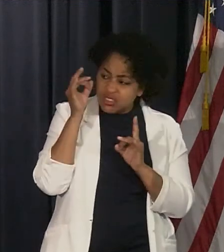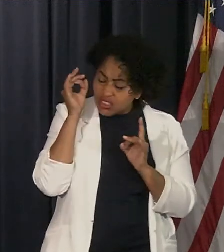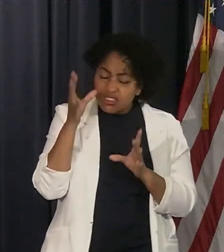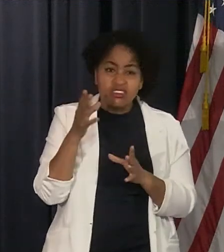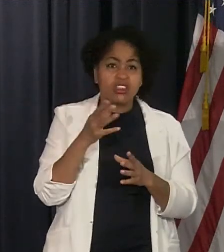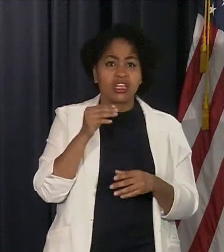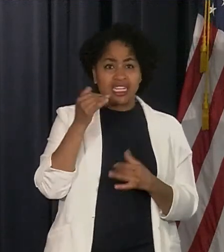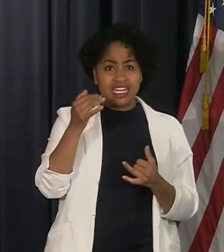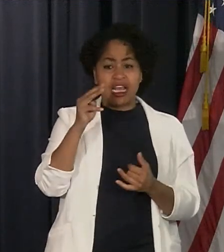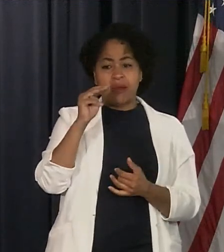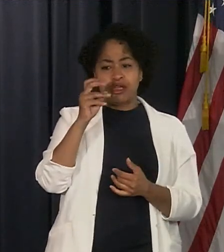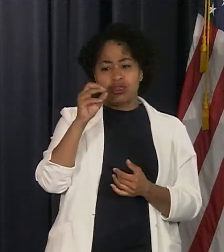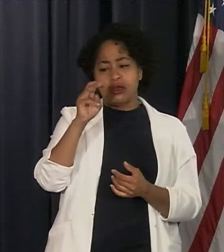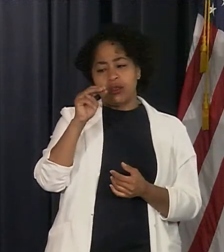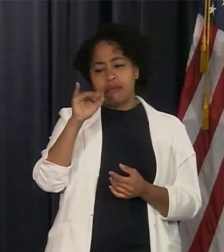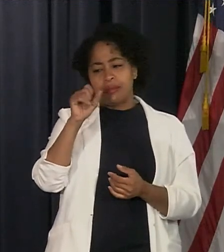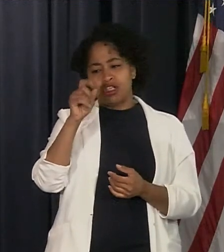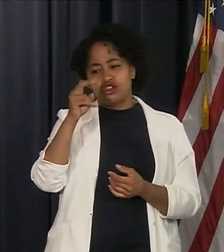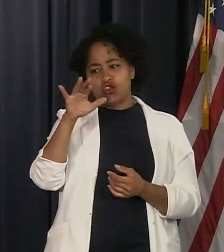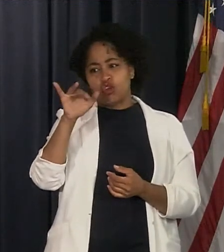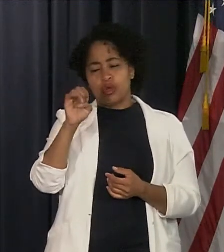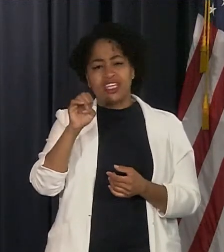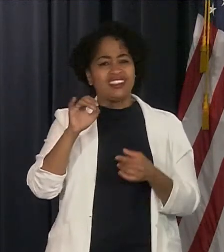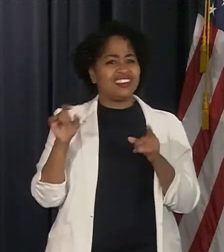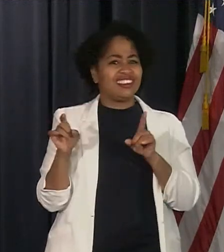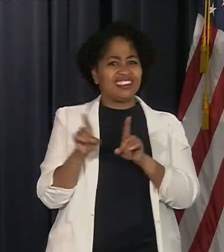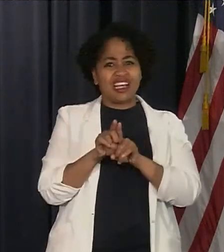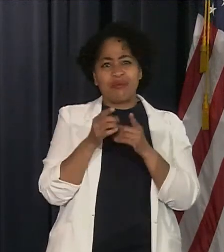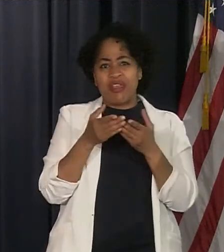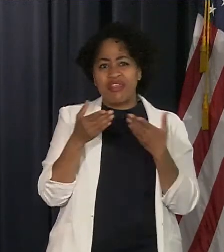same thing. The intensive care units for